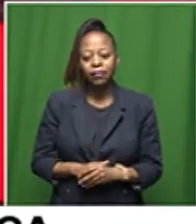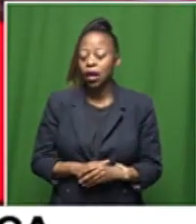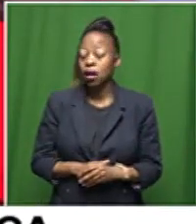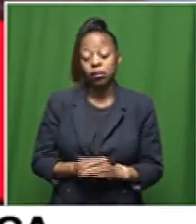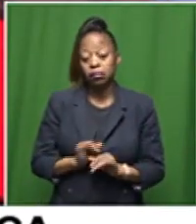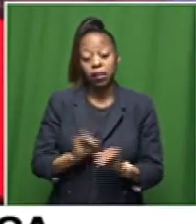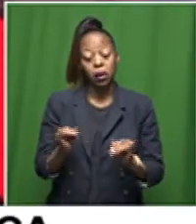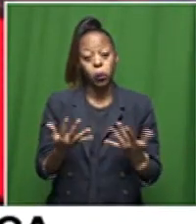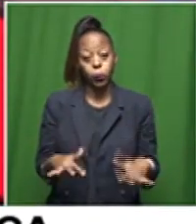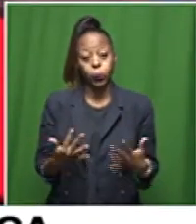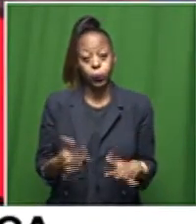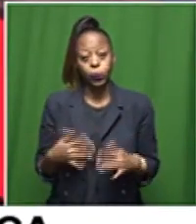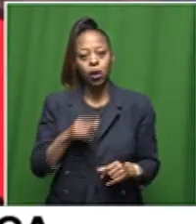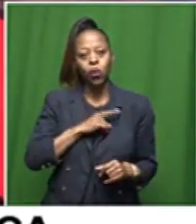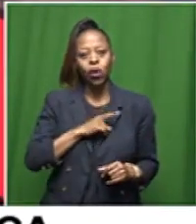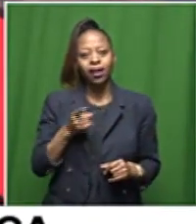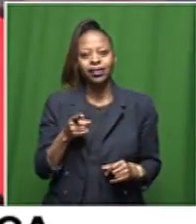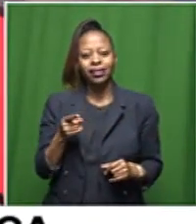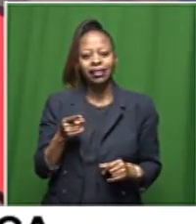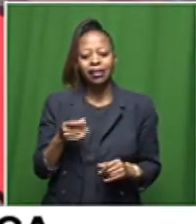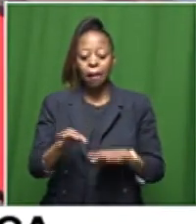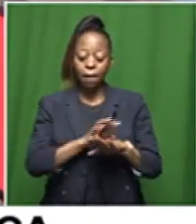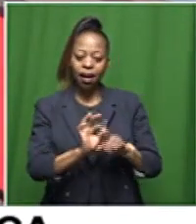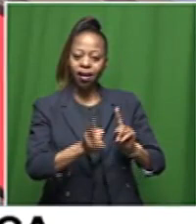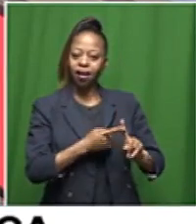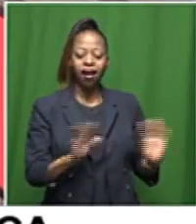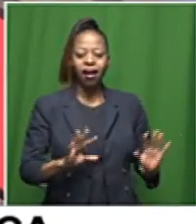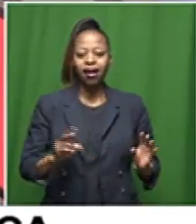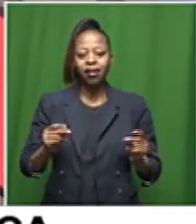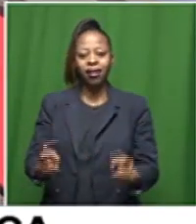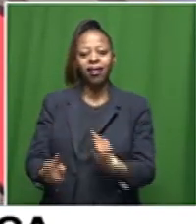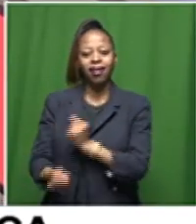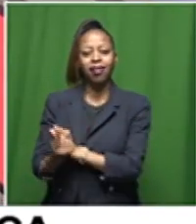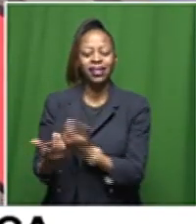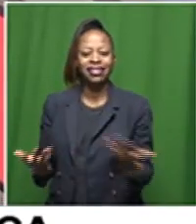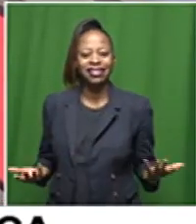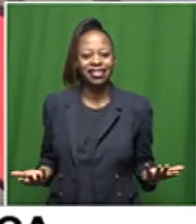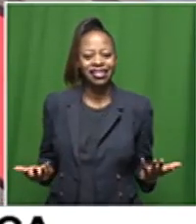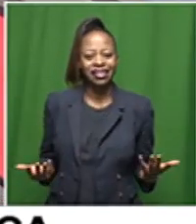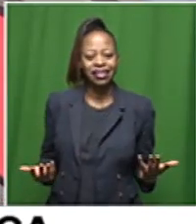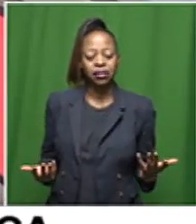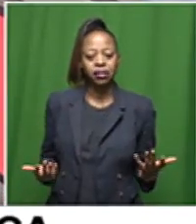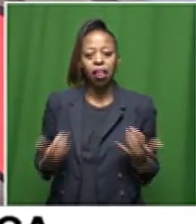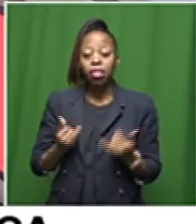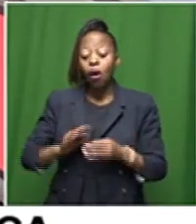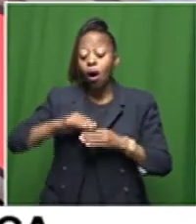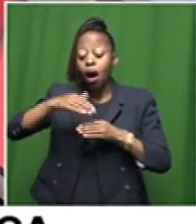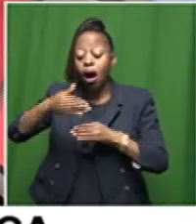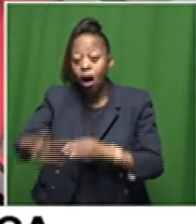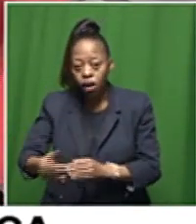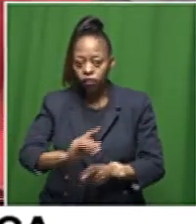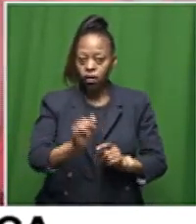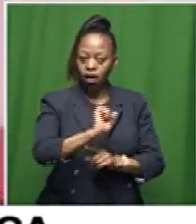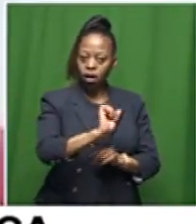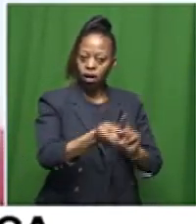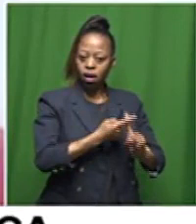bad, because accident, you can't plan accident, it just happened. So, yeah, after the accident, my life changed